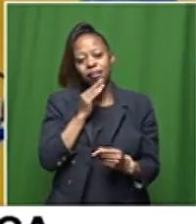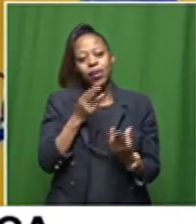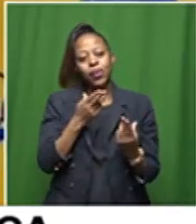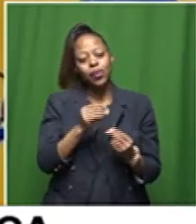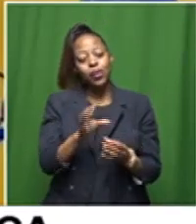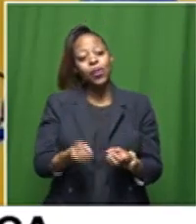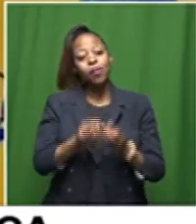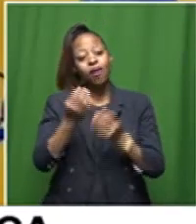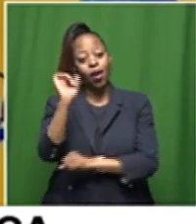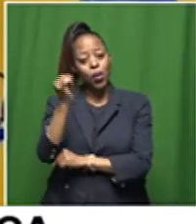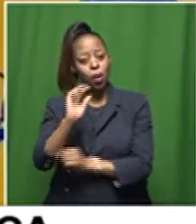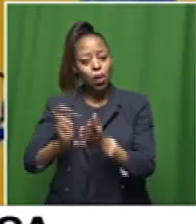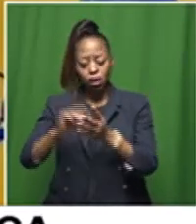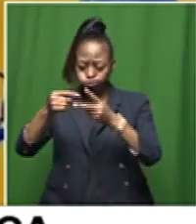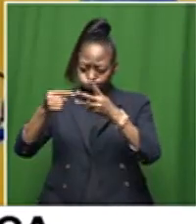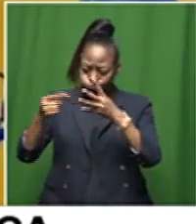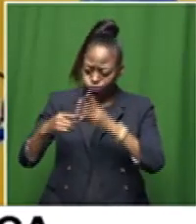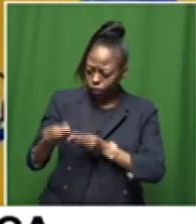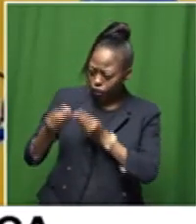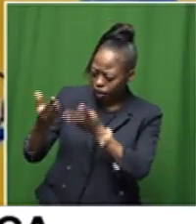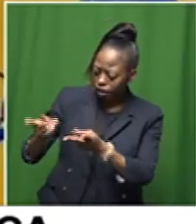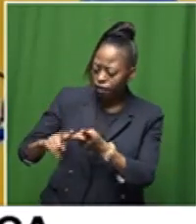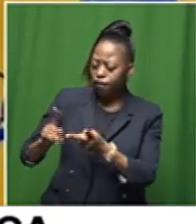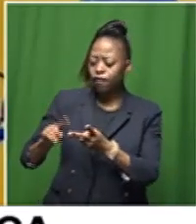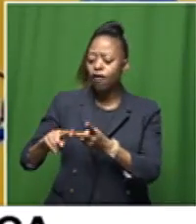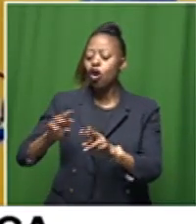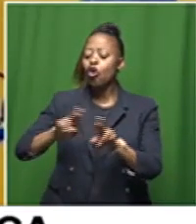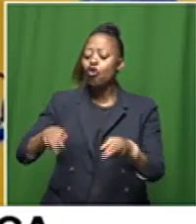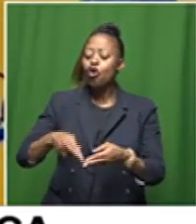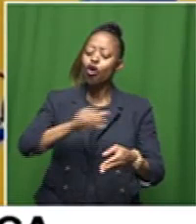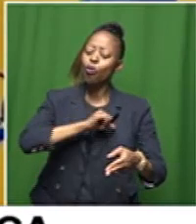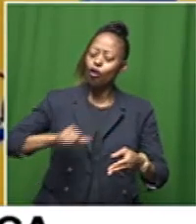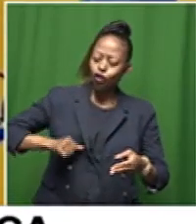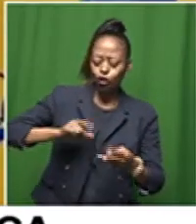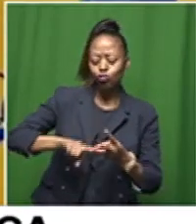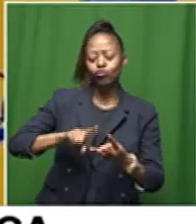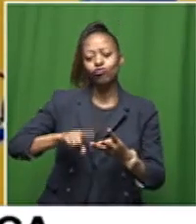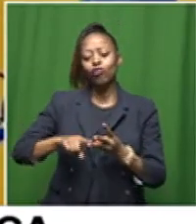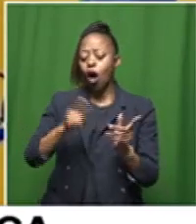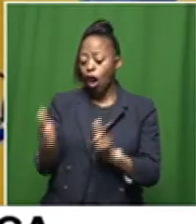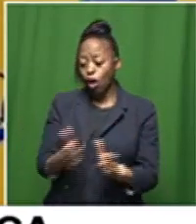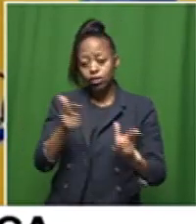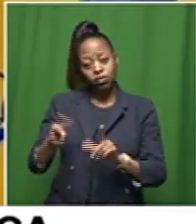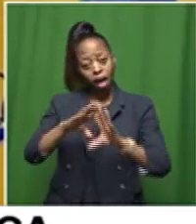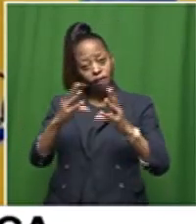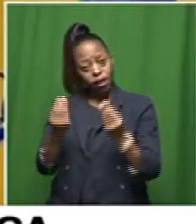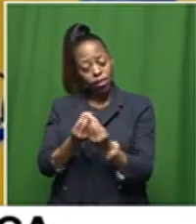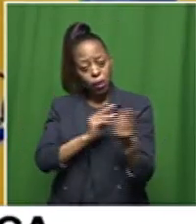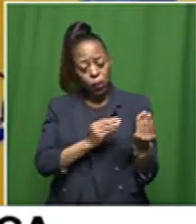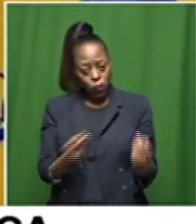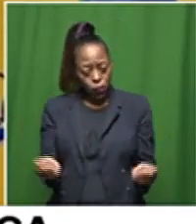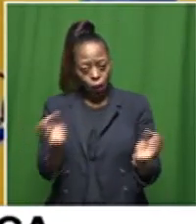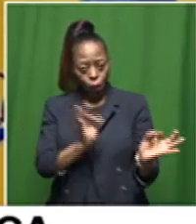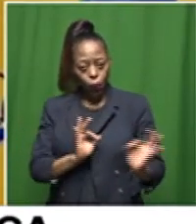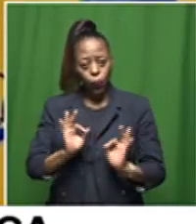all the equipments that you need, we provide the theaters that we need, we deal with your logistics, and all